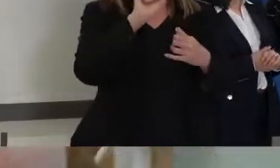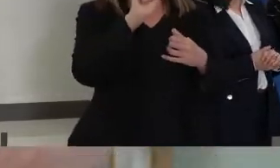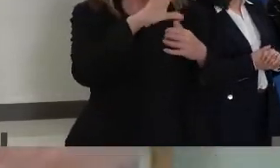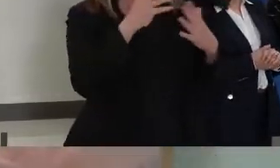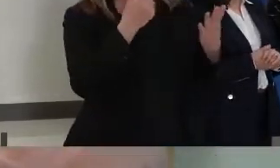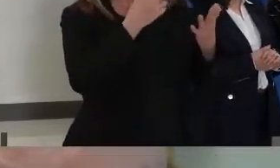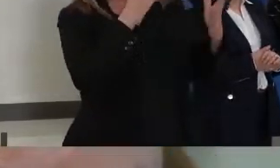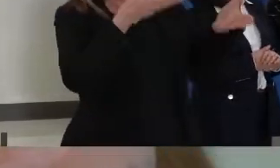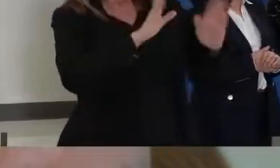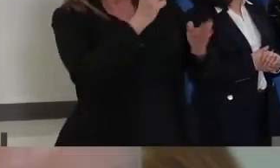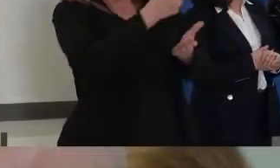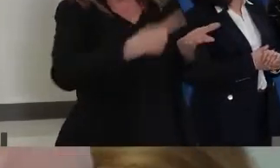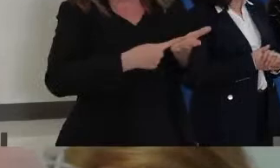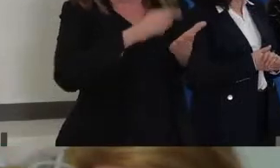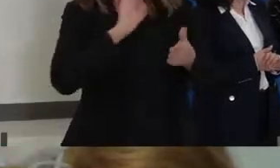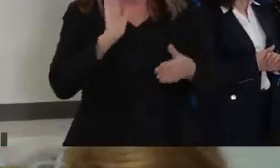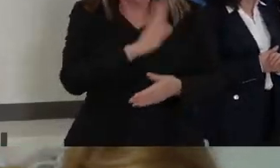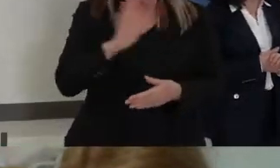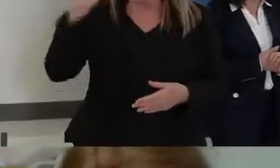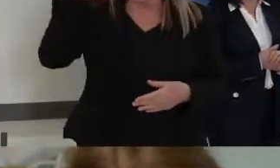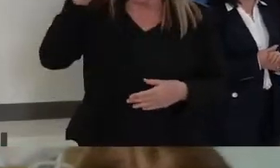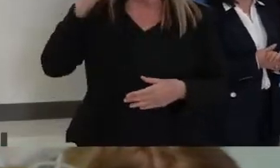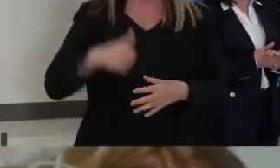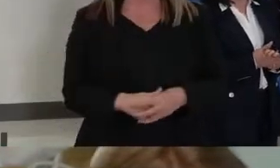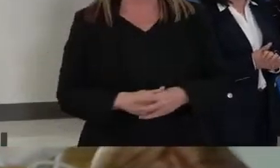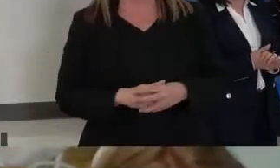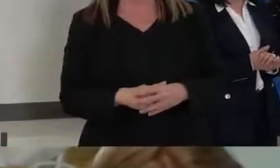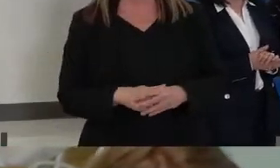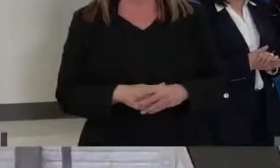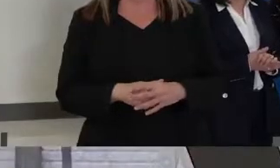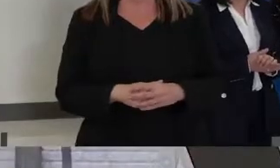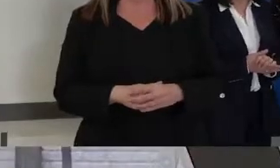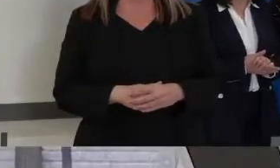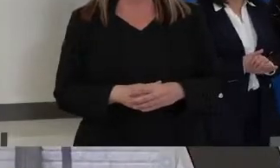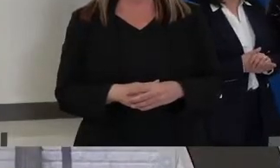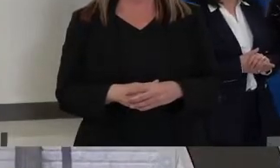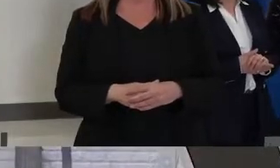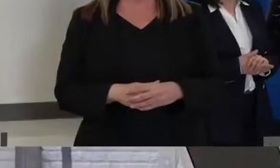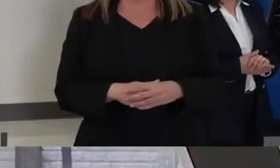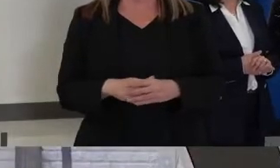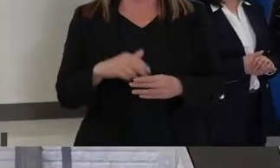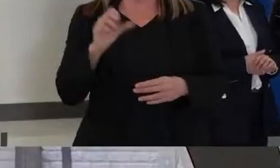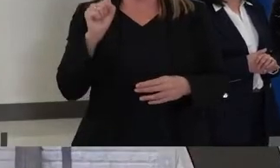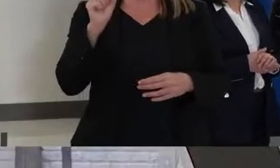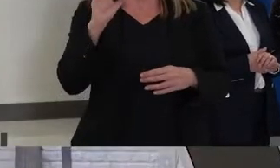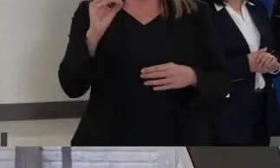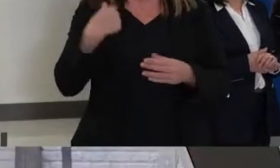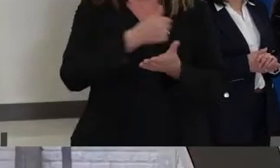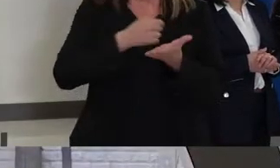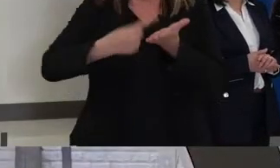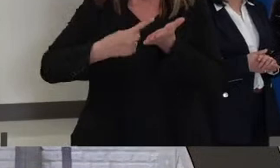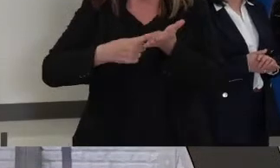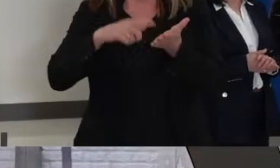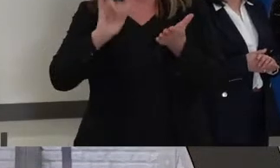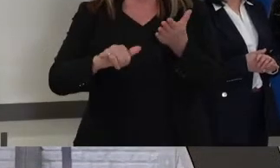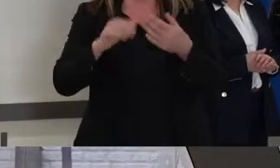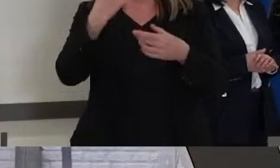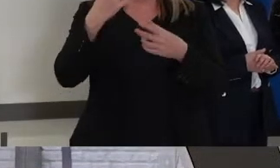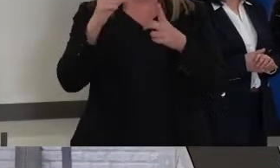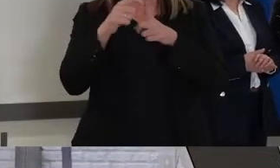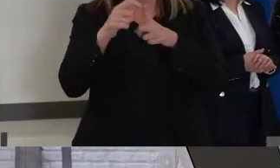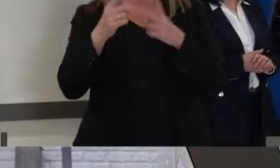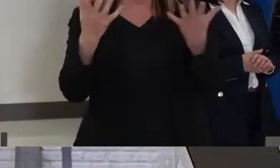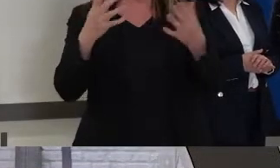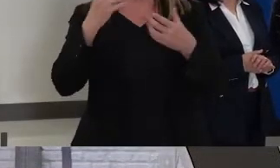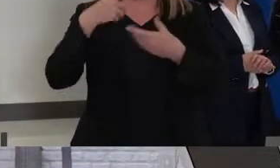and his stubbornness in this respect. Thank you, Governor. So we talk about, there's this term, and I think it's